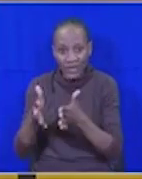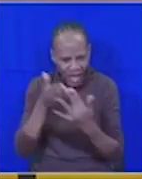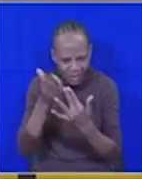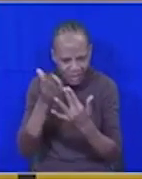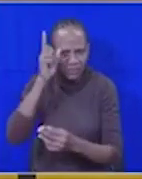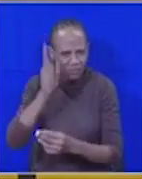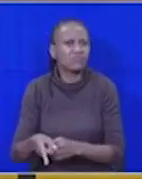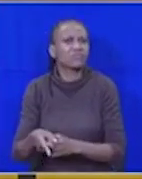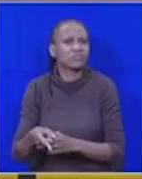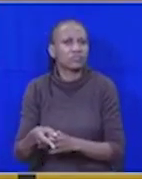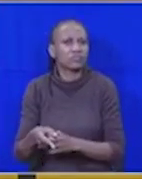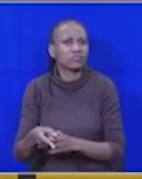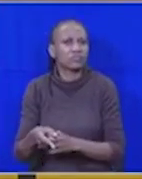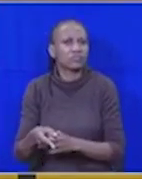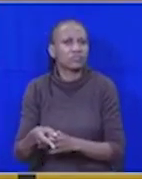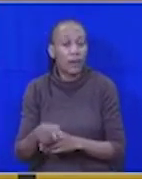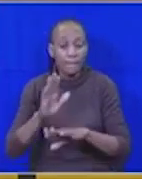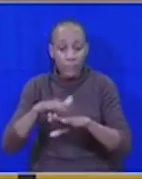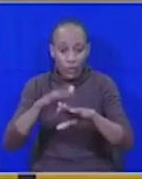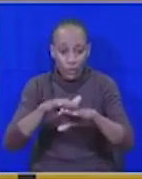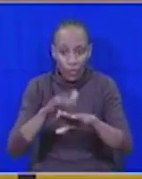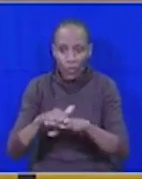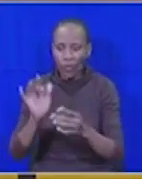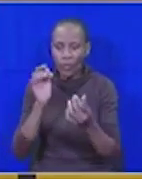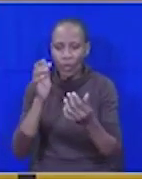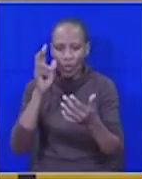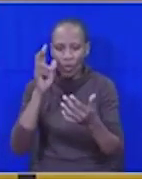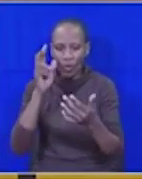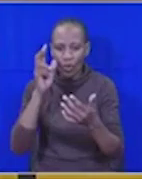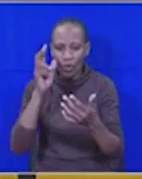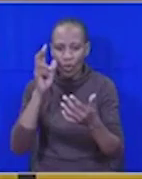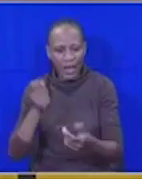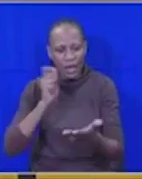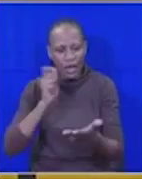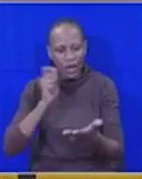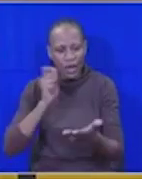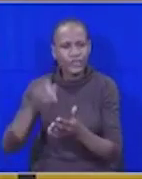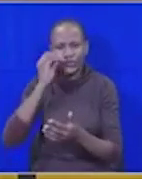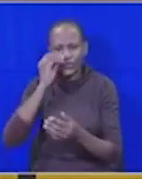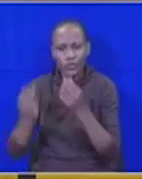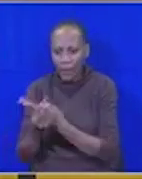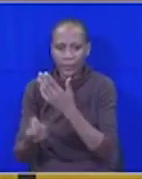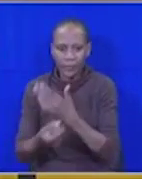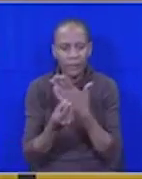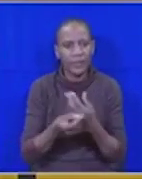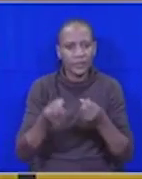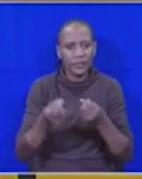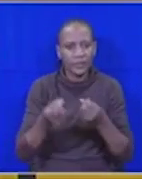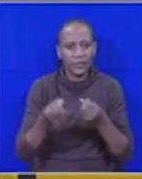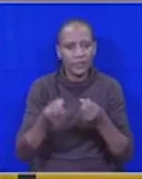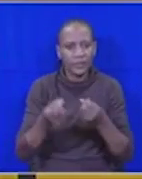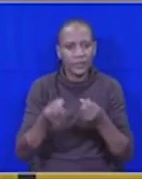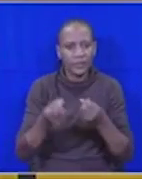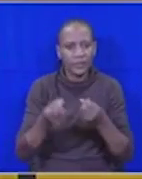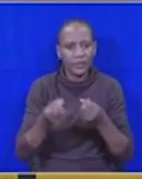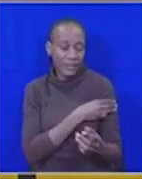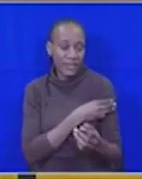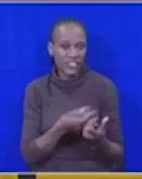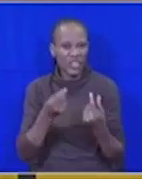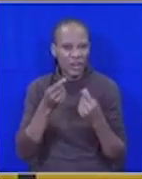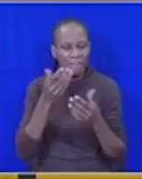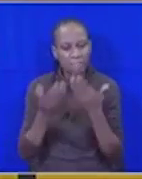broadcaster, and as a result, they are more in touch with the news as it happens than the broadcaster's management. Managers are not practicing